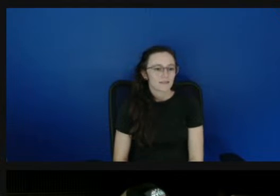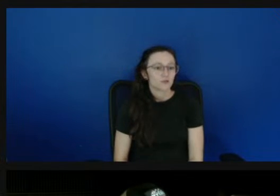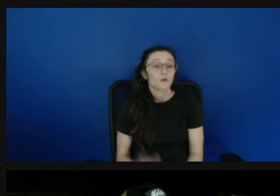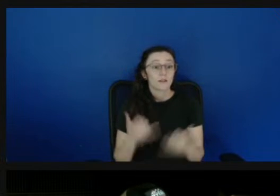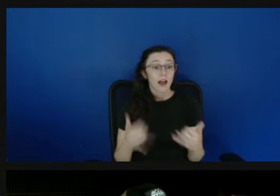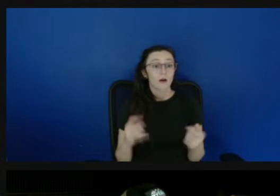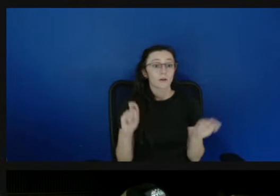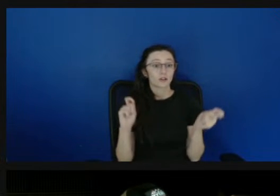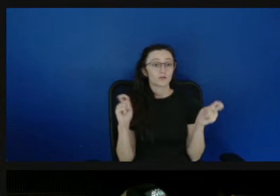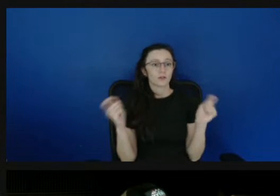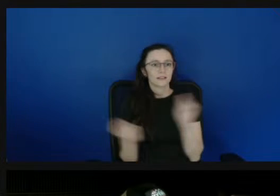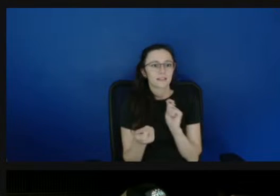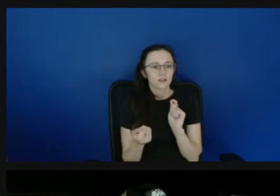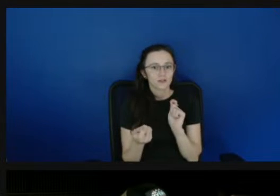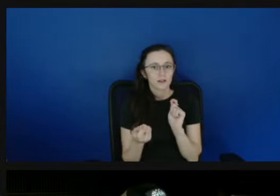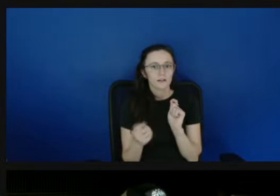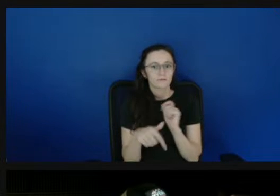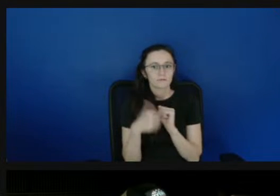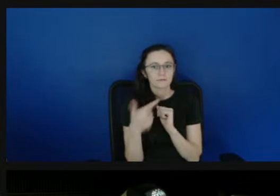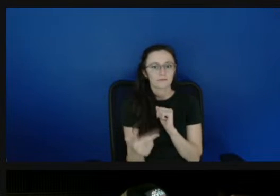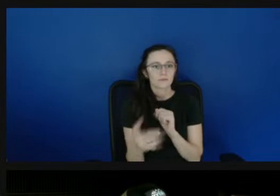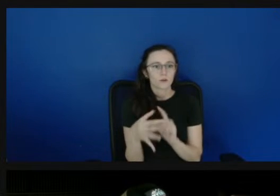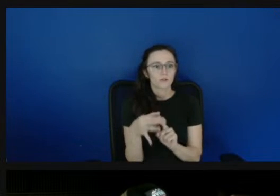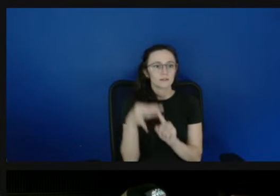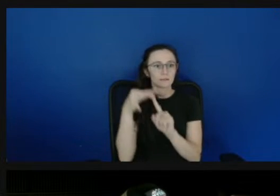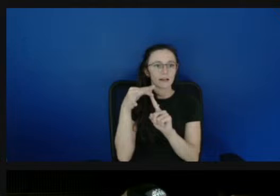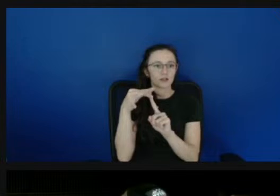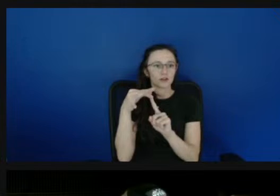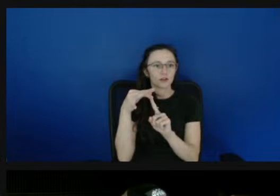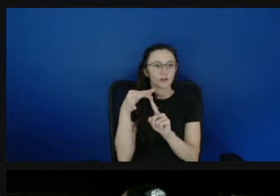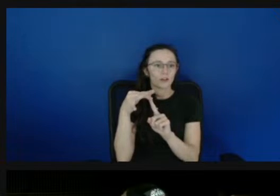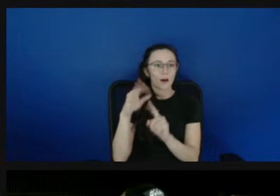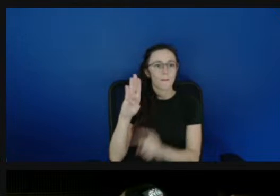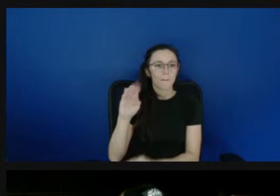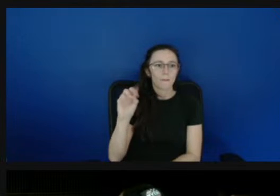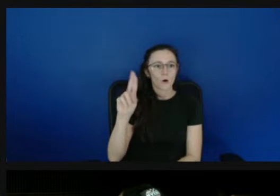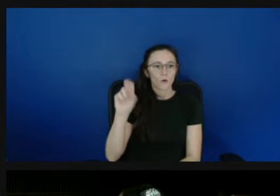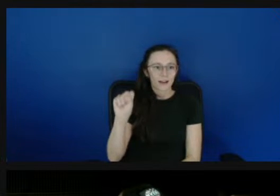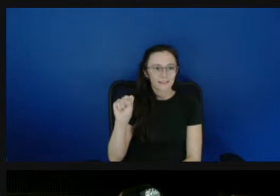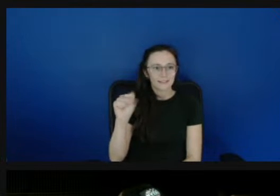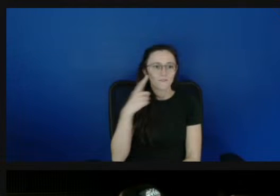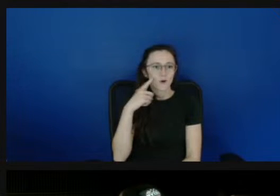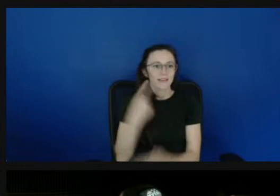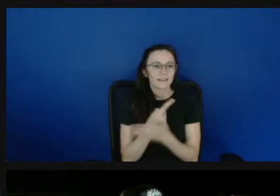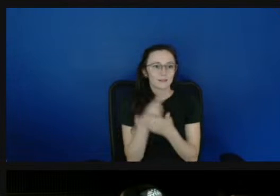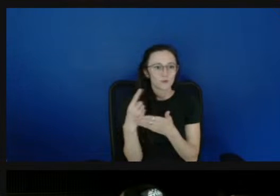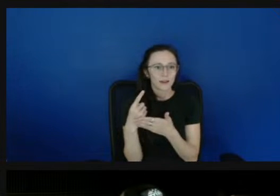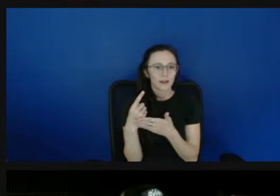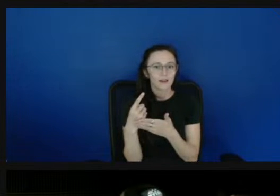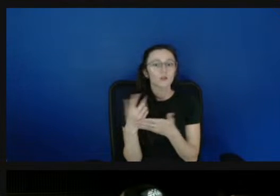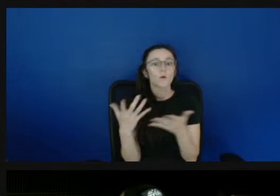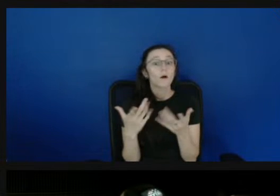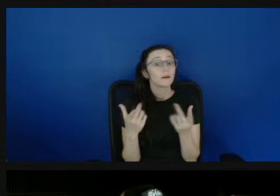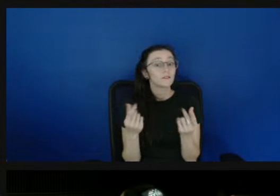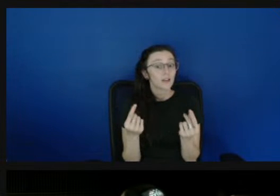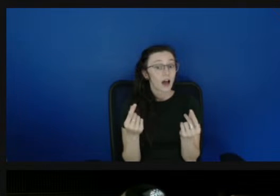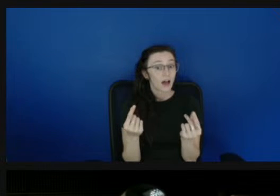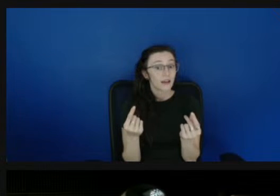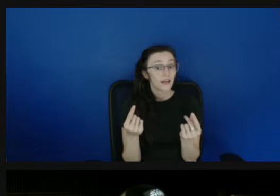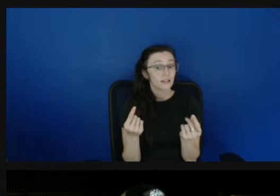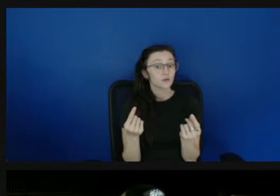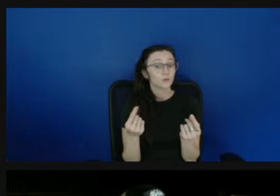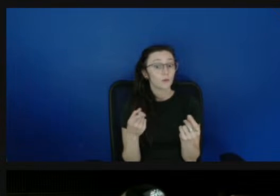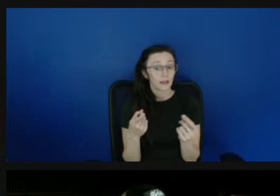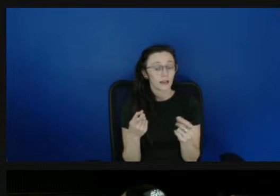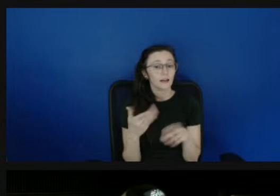to our special bonus for this week. And what we've done is we've restored and colorized historic photographs